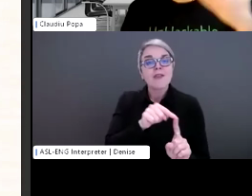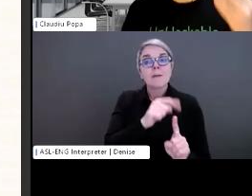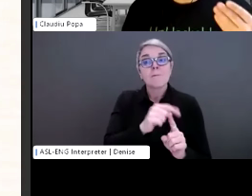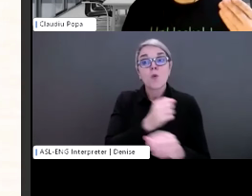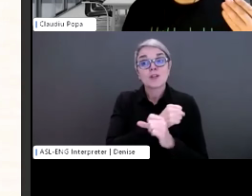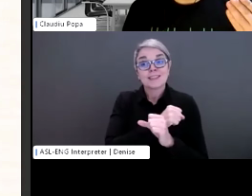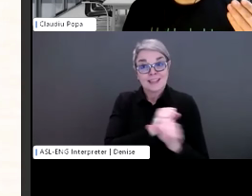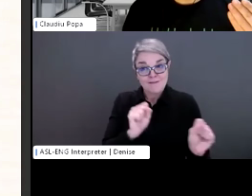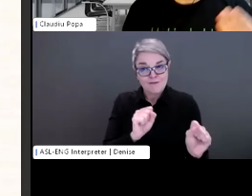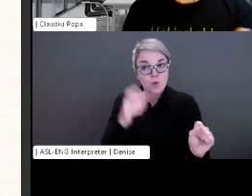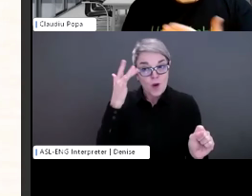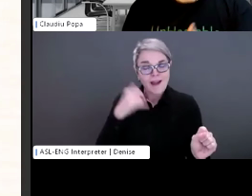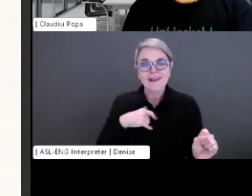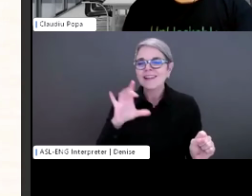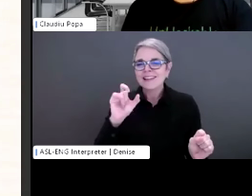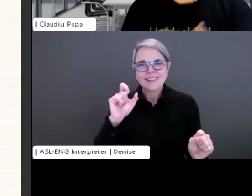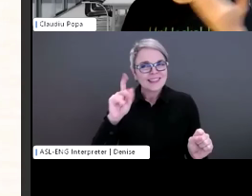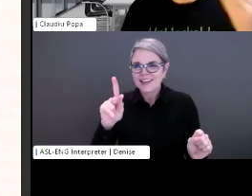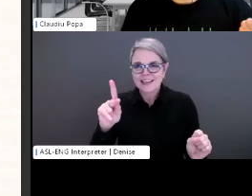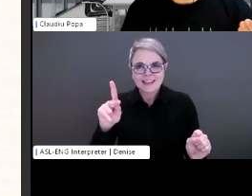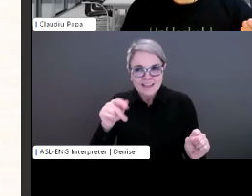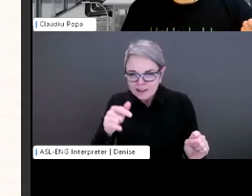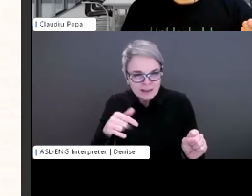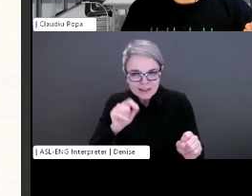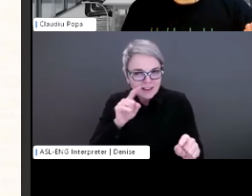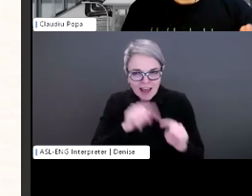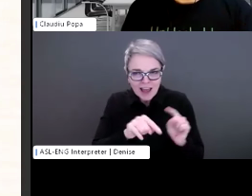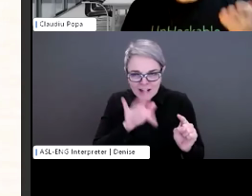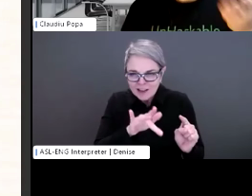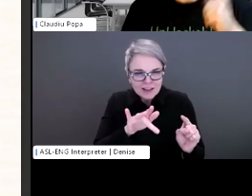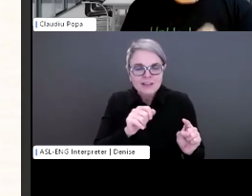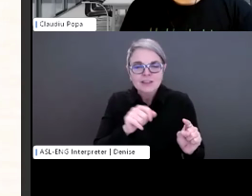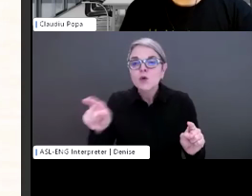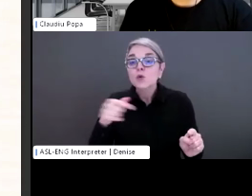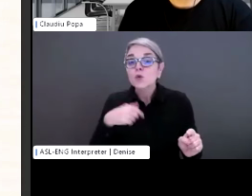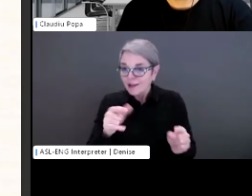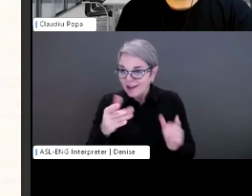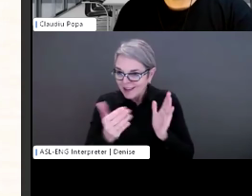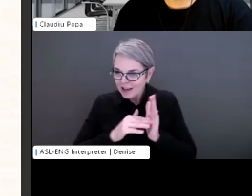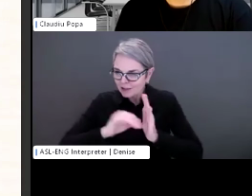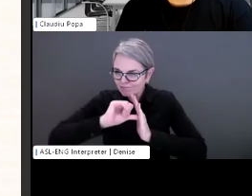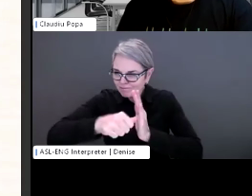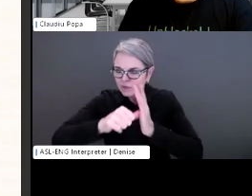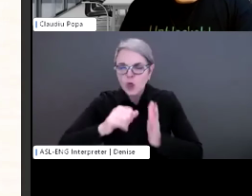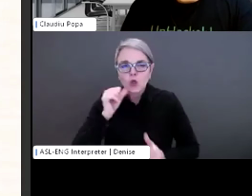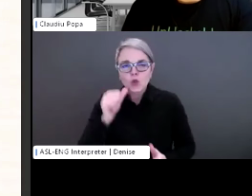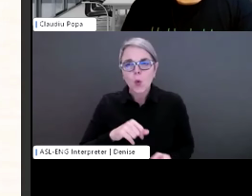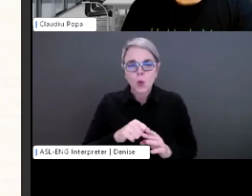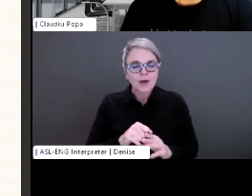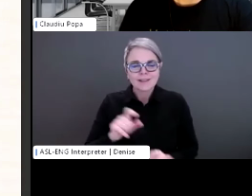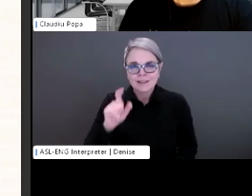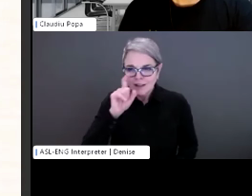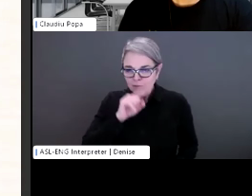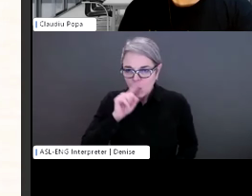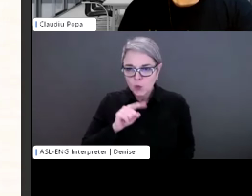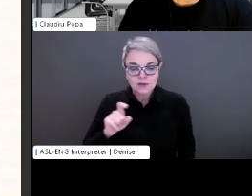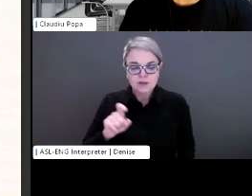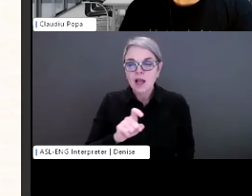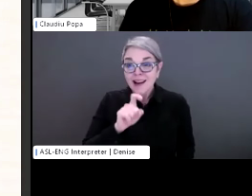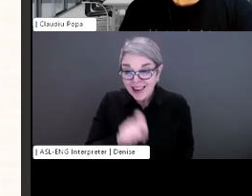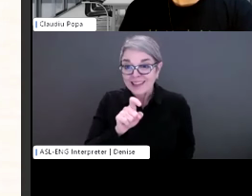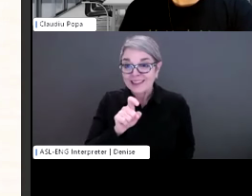links so that you can get a preview. And if it looks sketchy, you don't click on it. And you also always remember to check